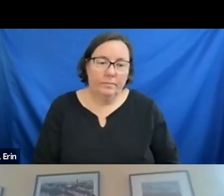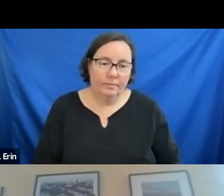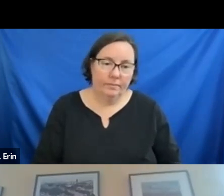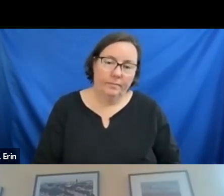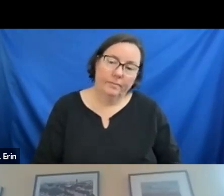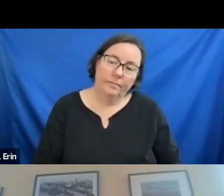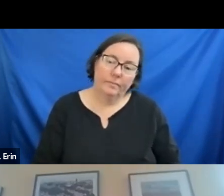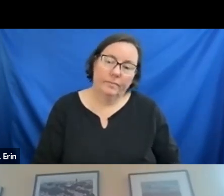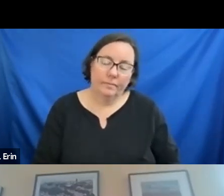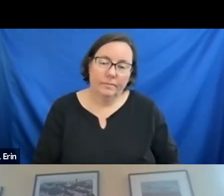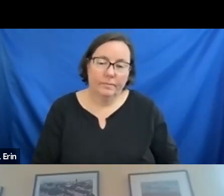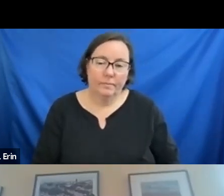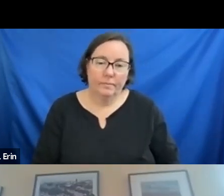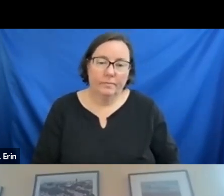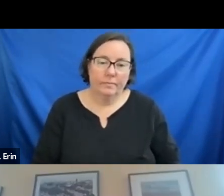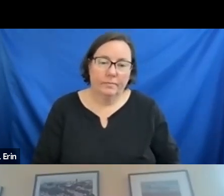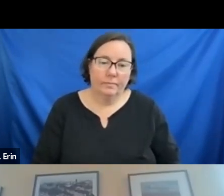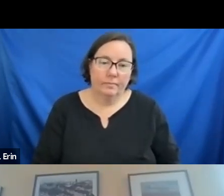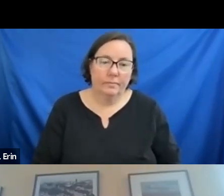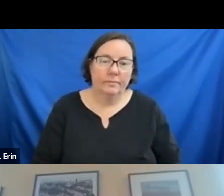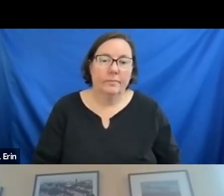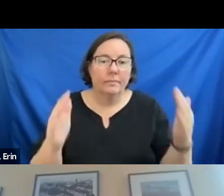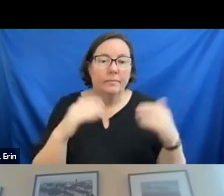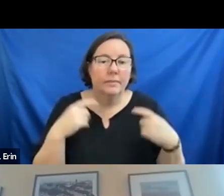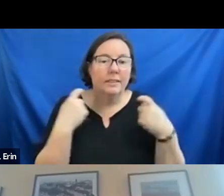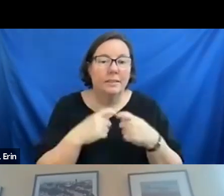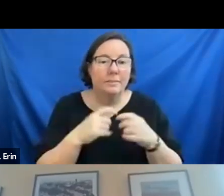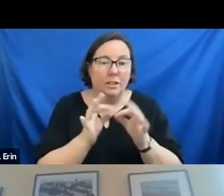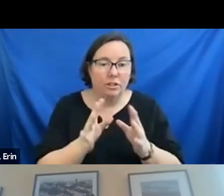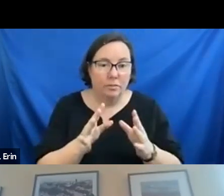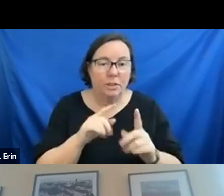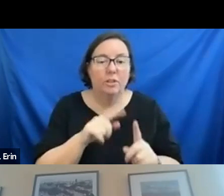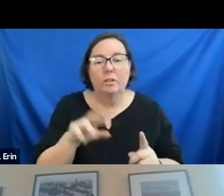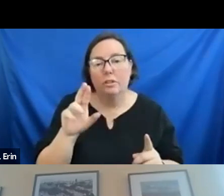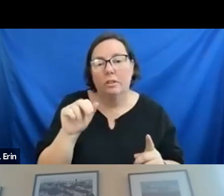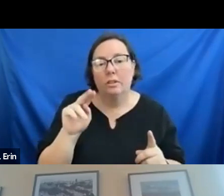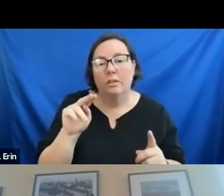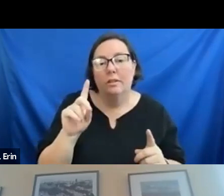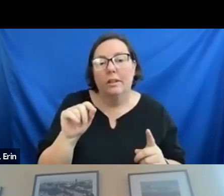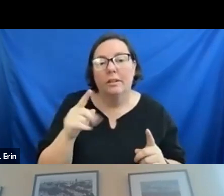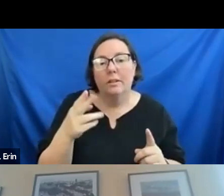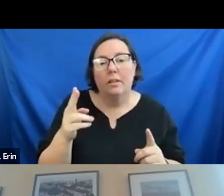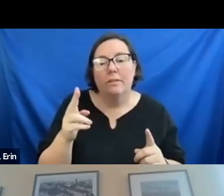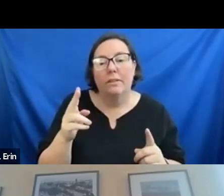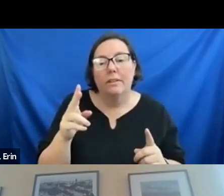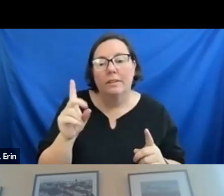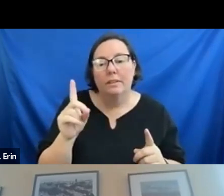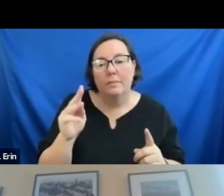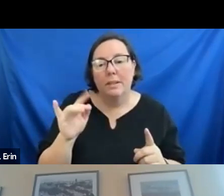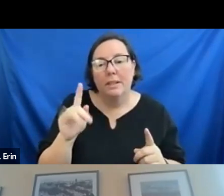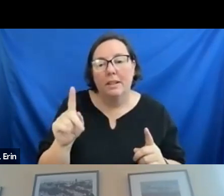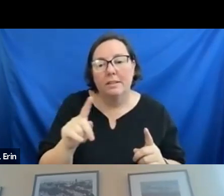you. Thank you. Our Spanish interpreter is Randolph Dominguez. Mr.